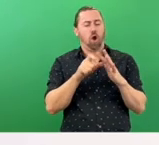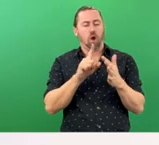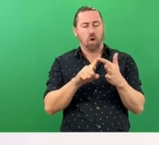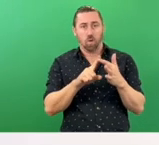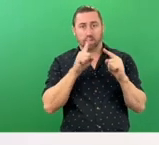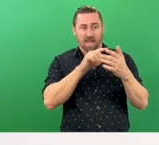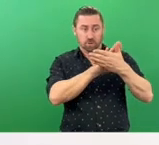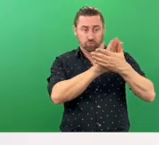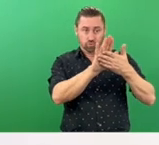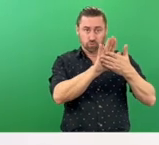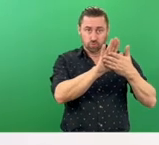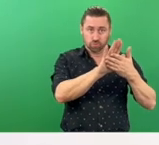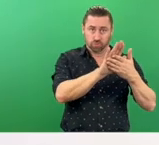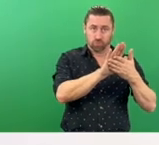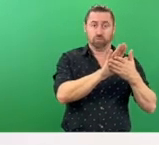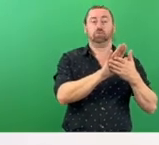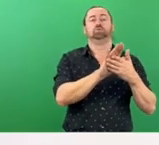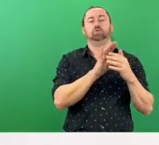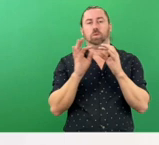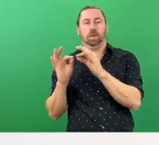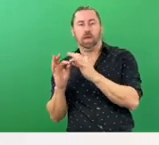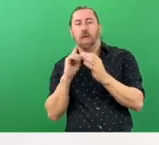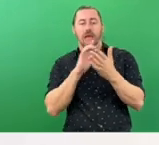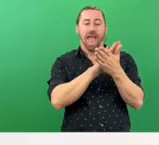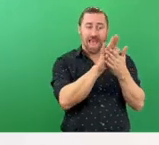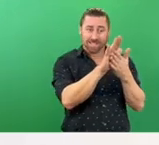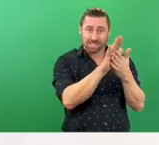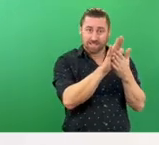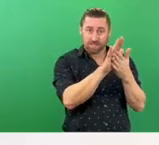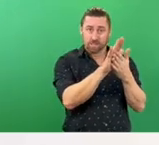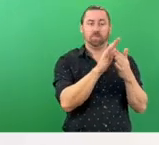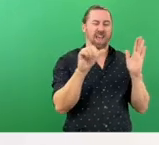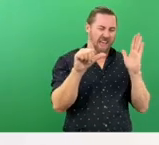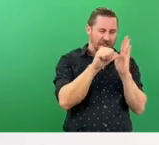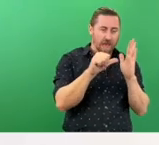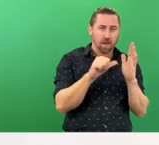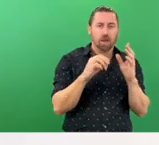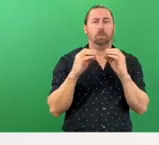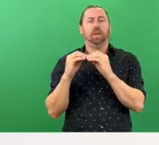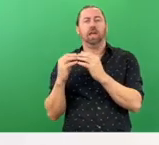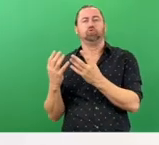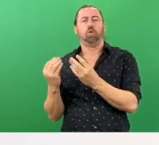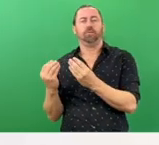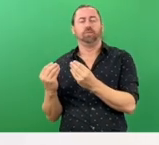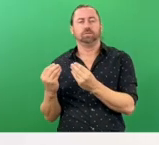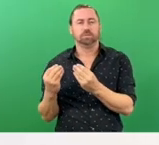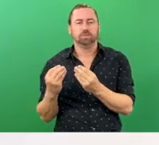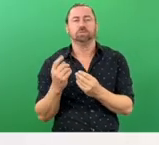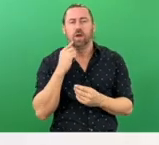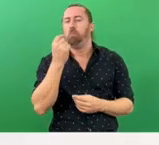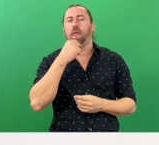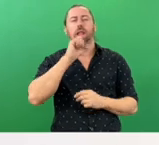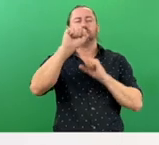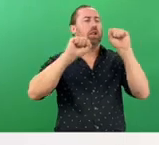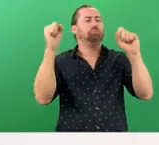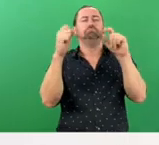coded from H to B. H is hard, B is soft. Now, every pencil manufacturer